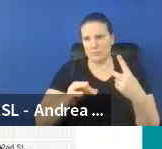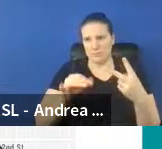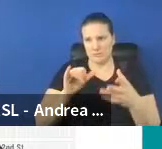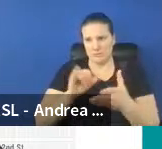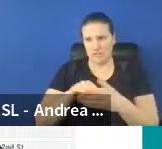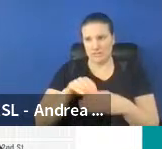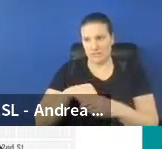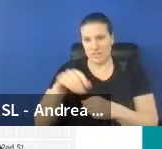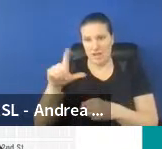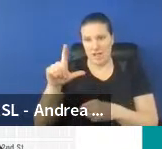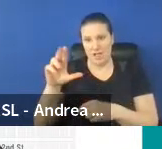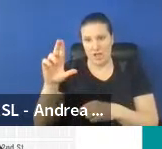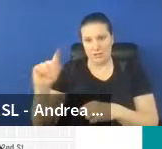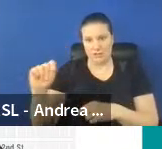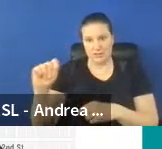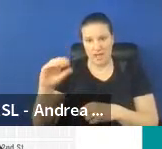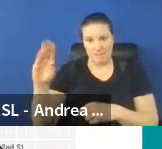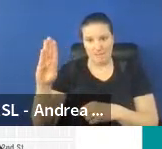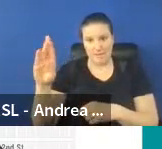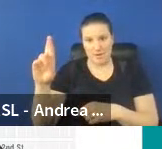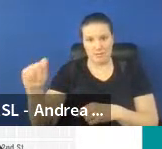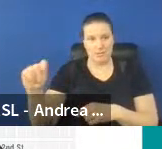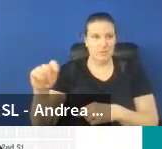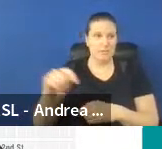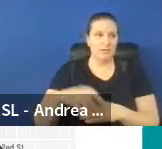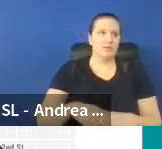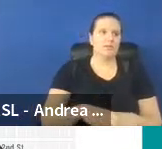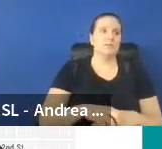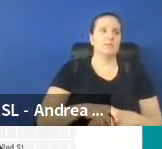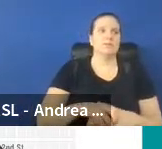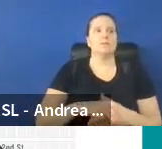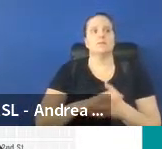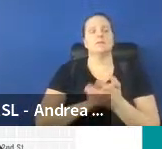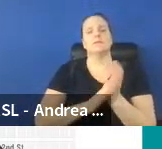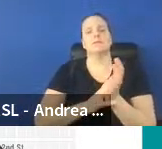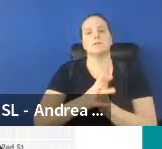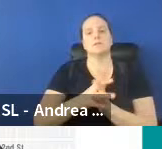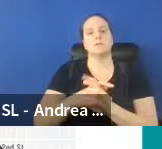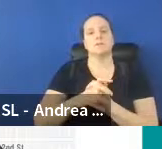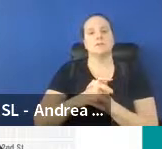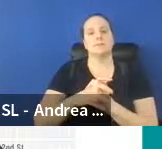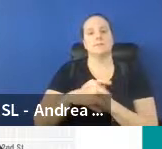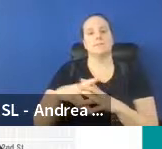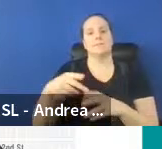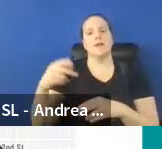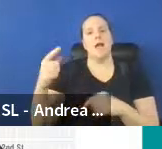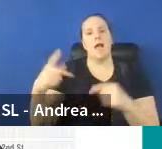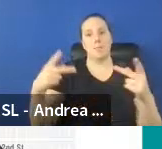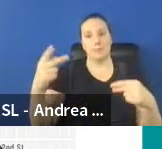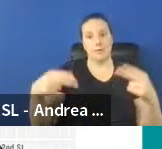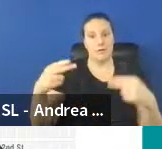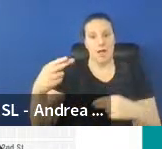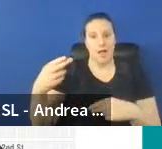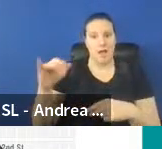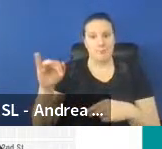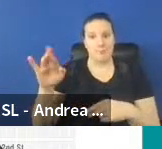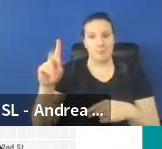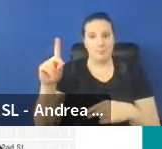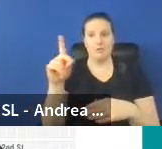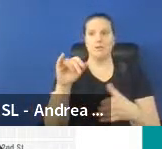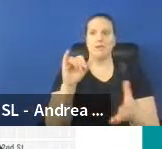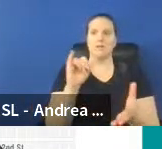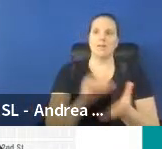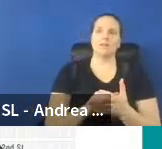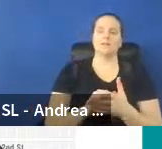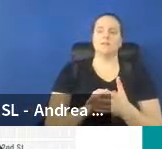in LRT and BRT on their own? So, okay, so the hybrid option, so all of